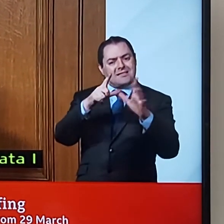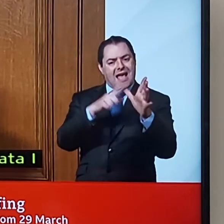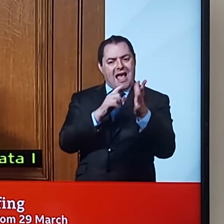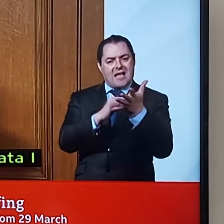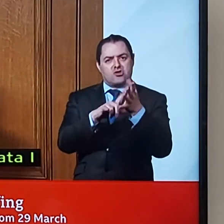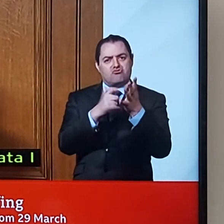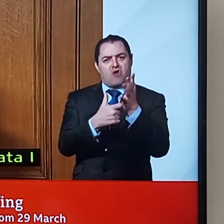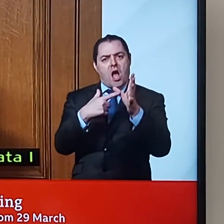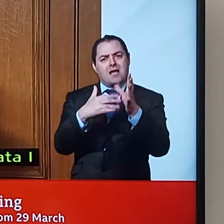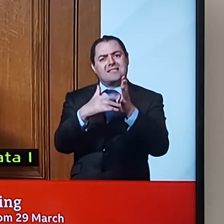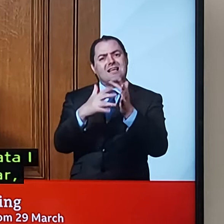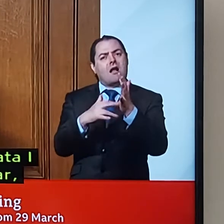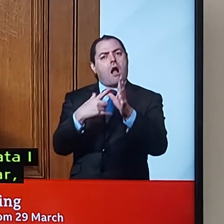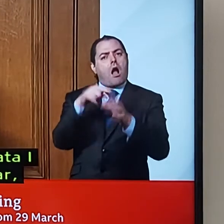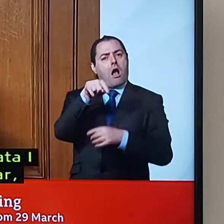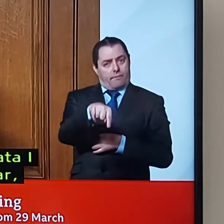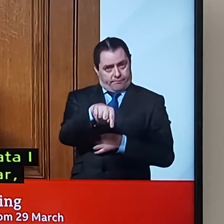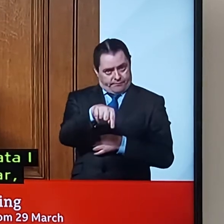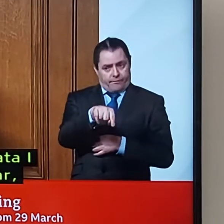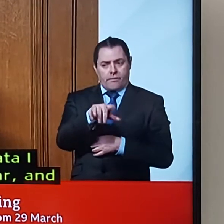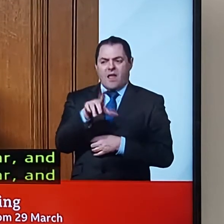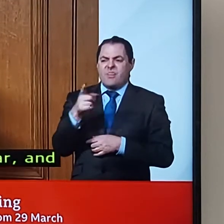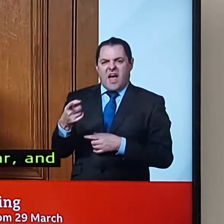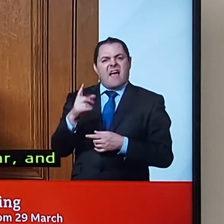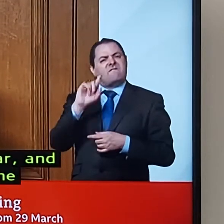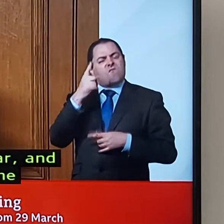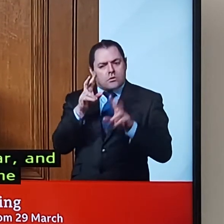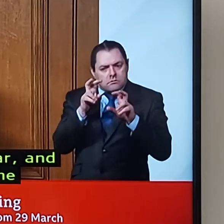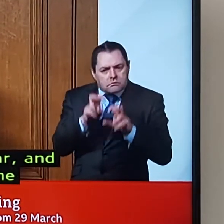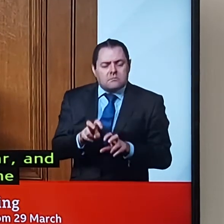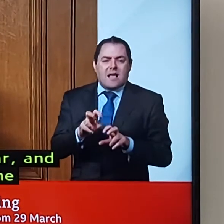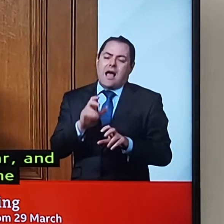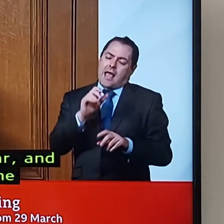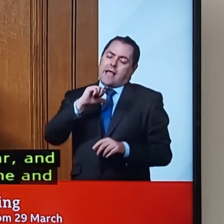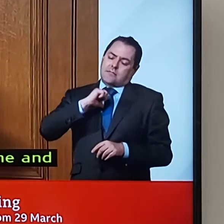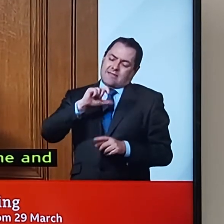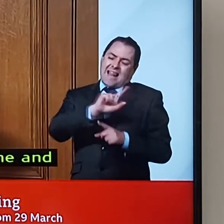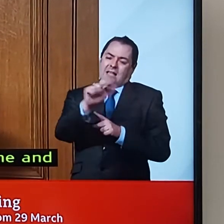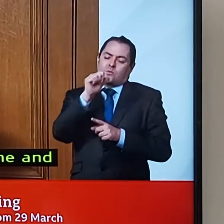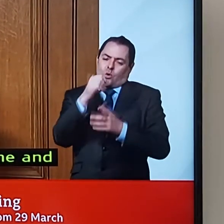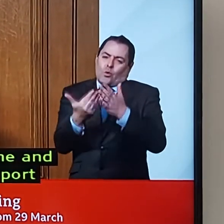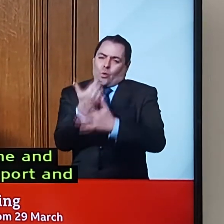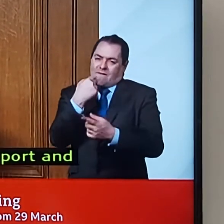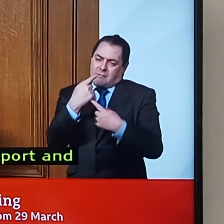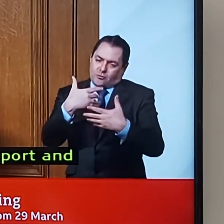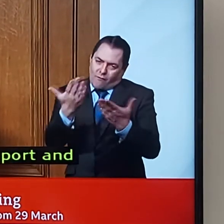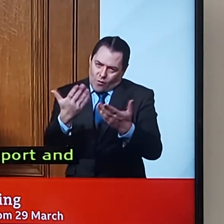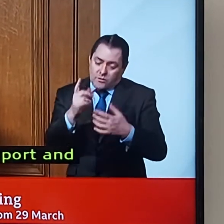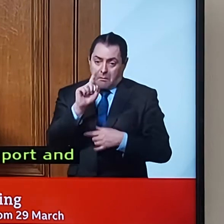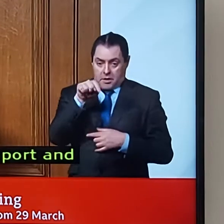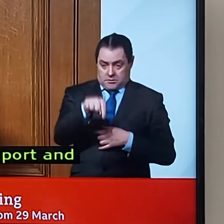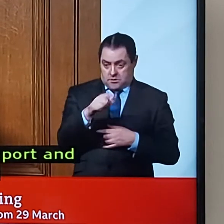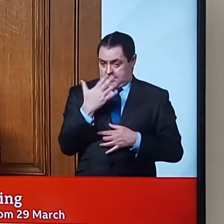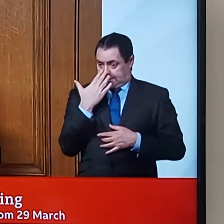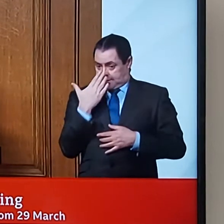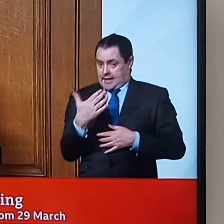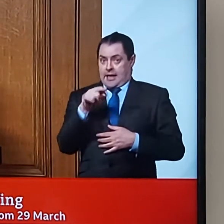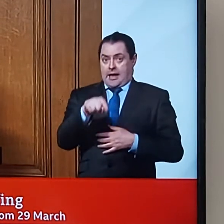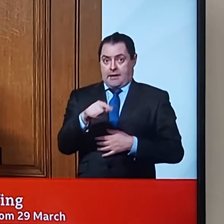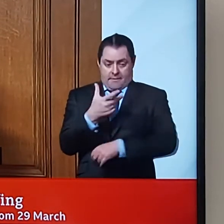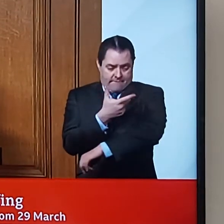report, and to be clear, I think these will change a bit over time, but the headlines that they report is that the probability of the